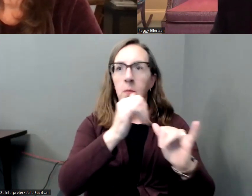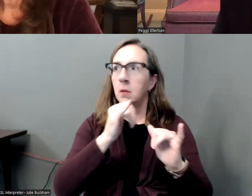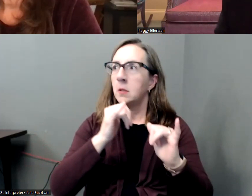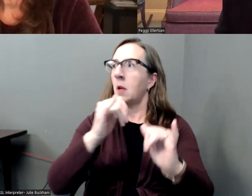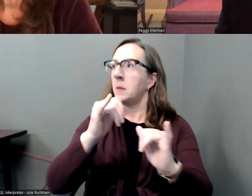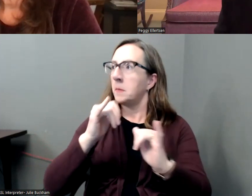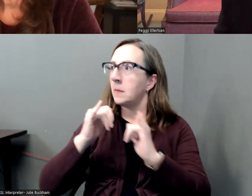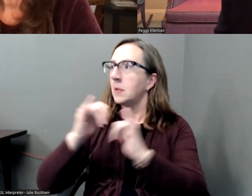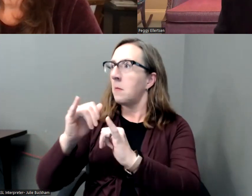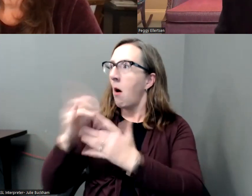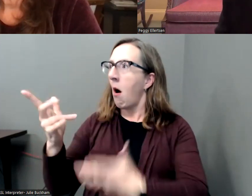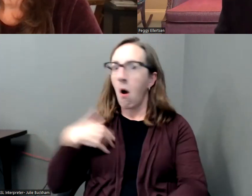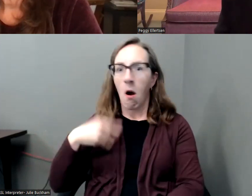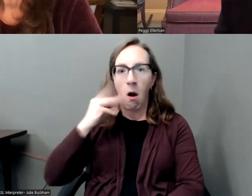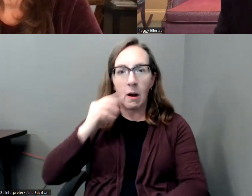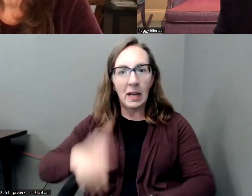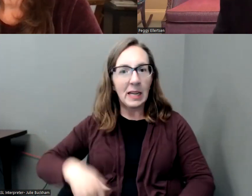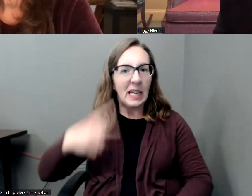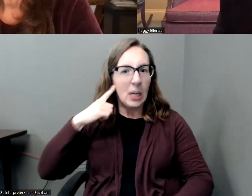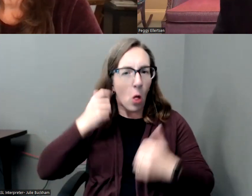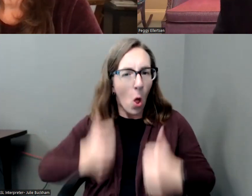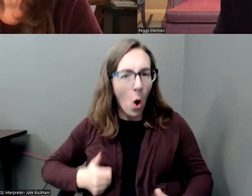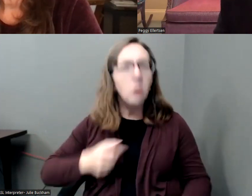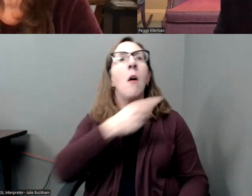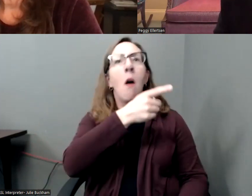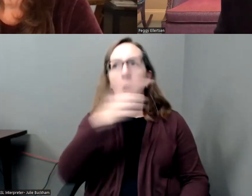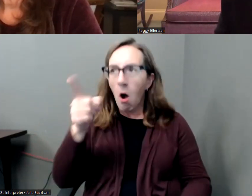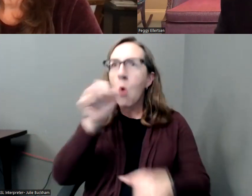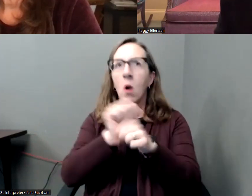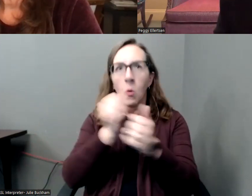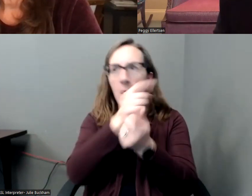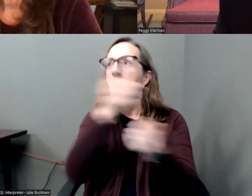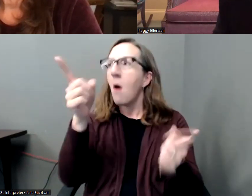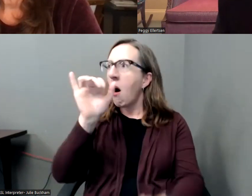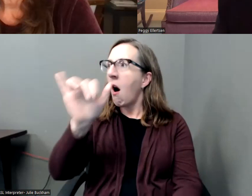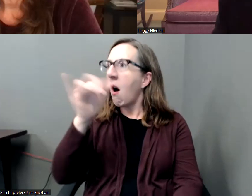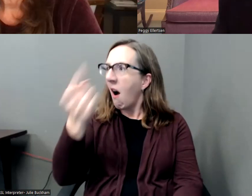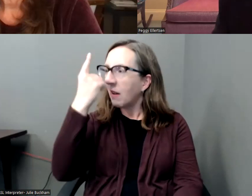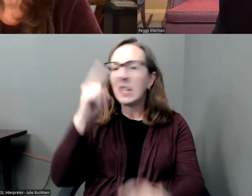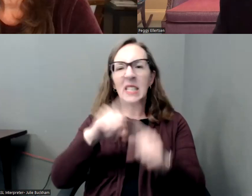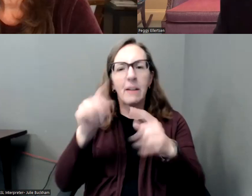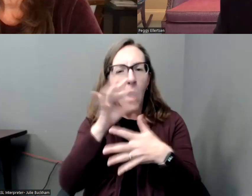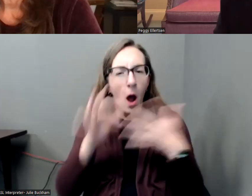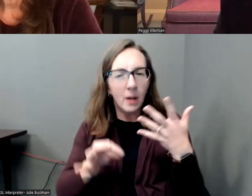loss and worked with master providers in understanding the toolbox concept,